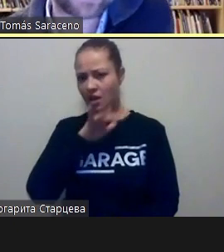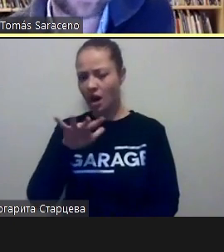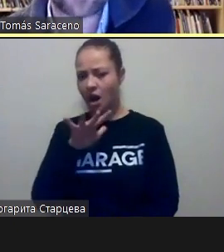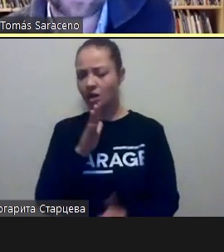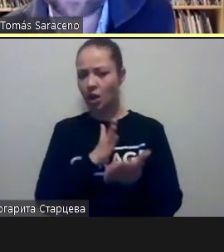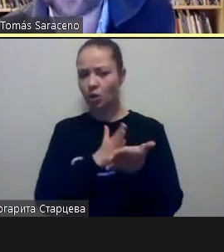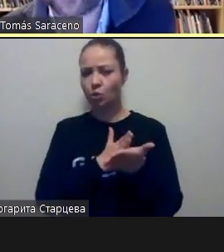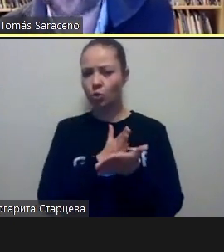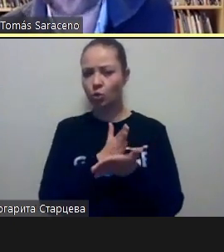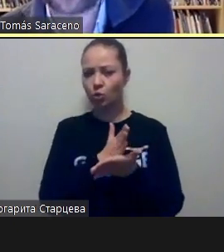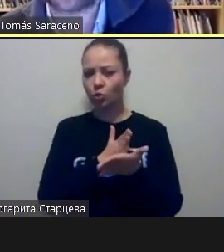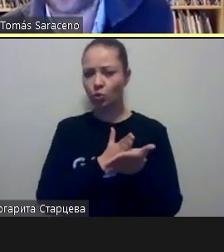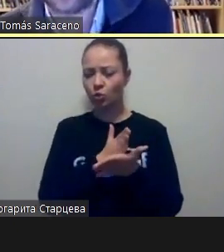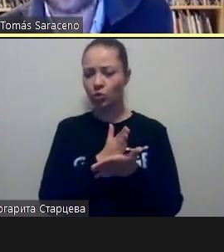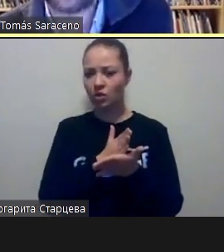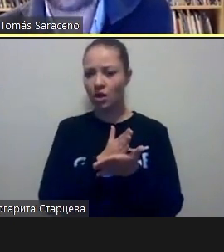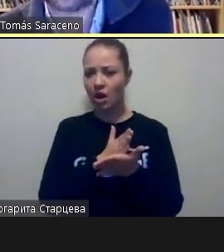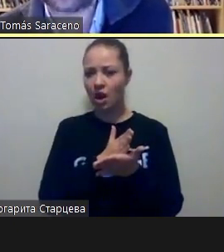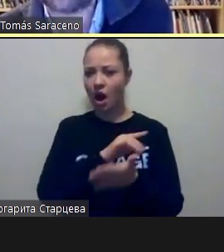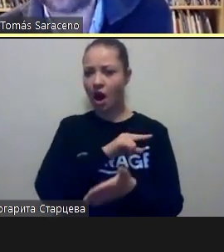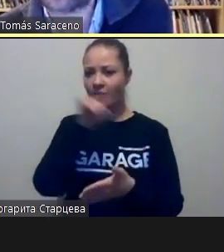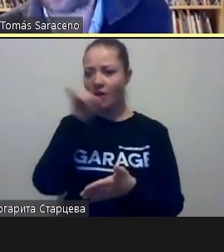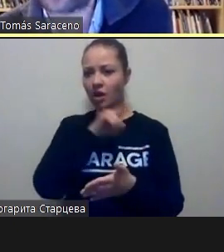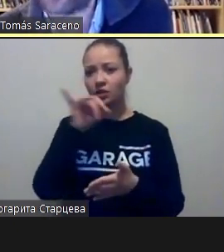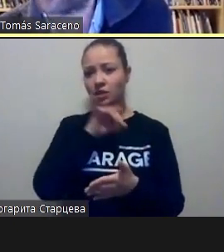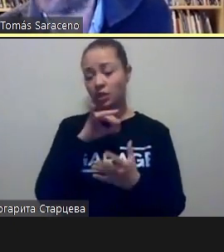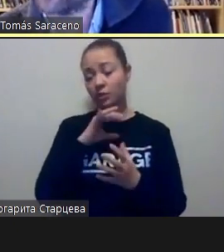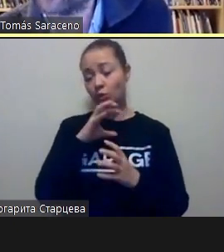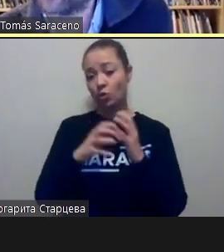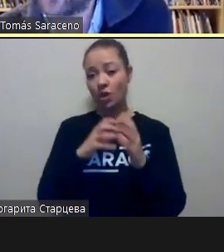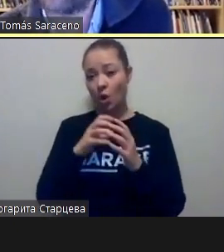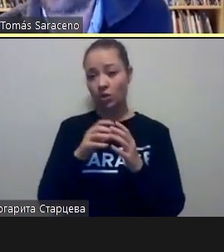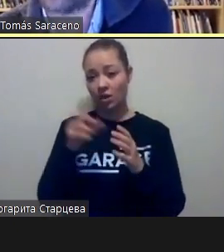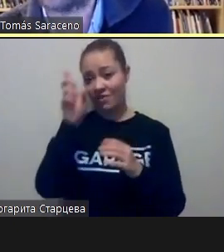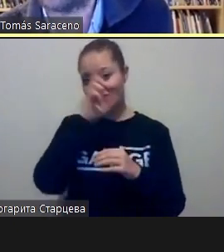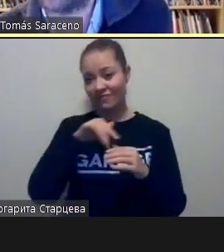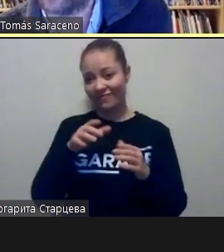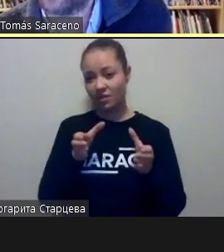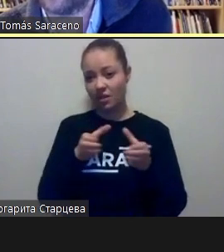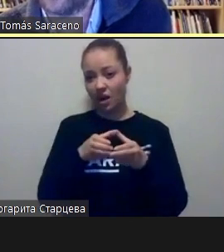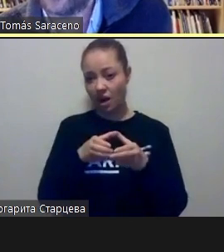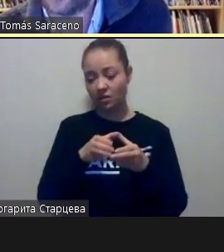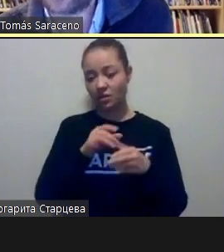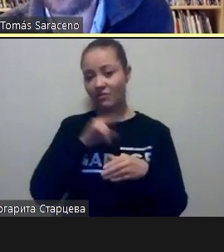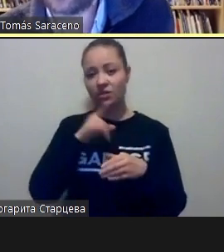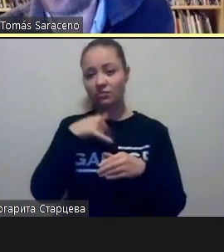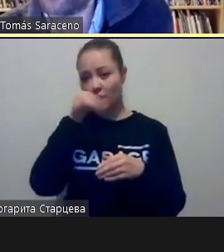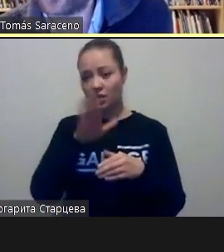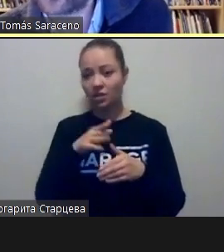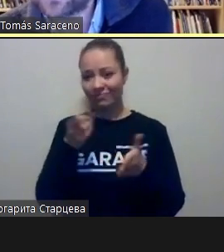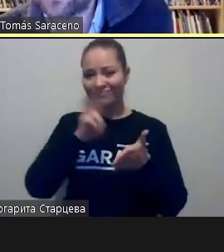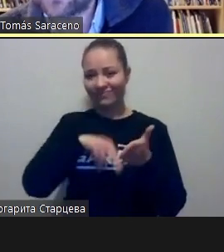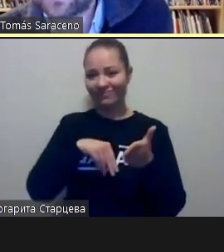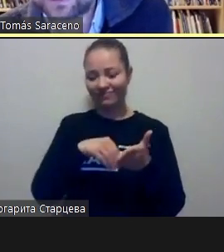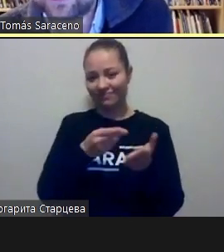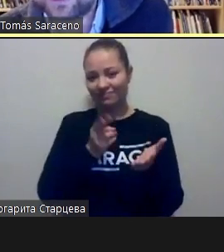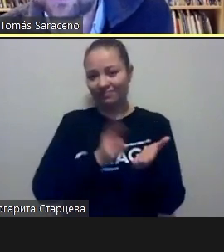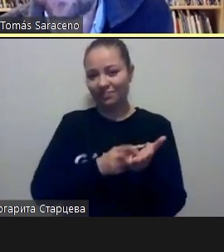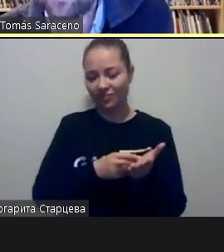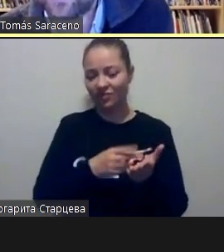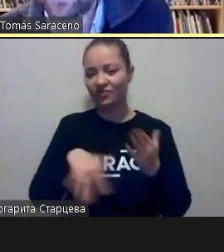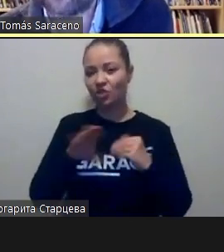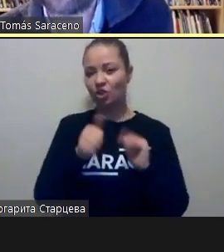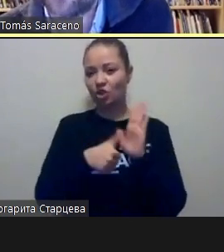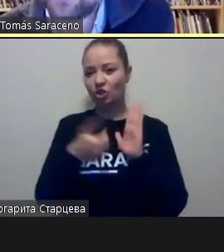granted many, world records, do not give you only 6, but 32. Has been in every single